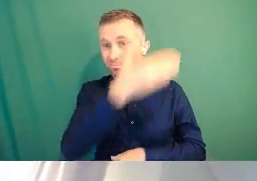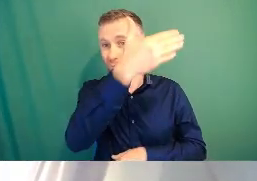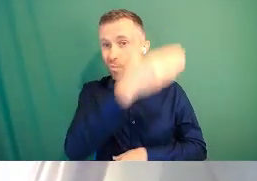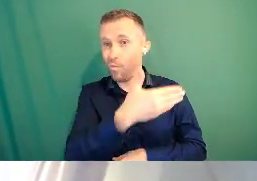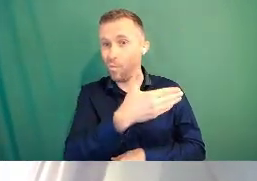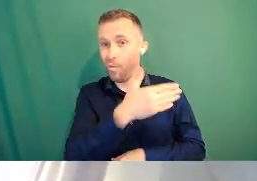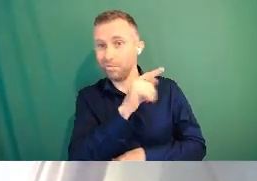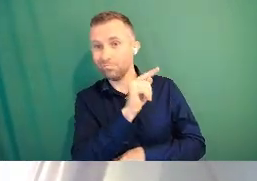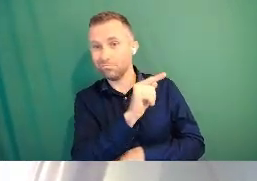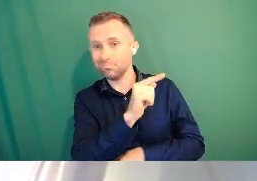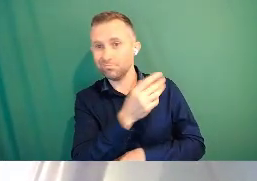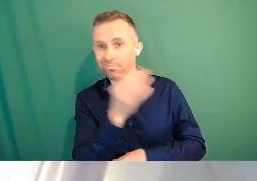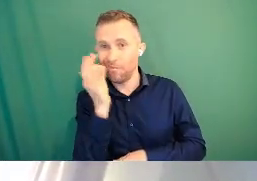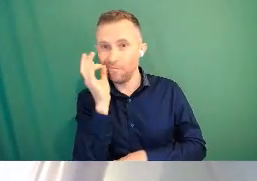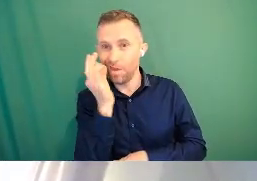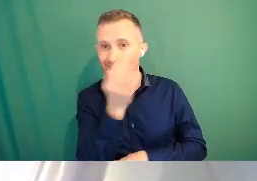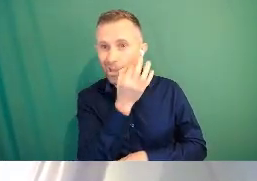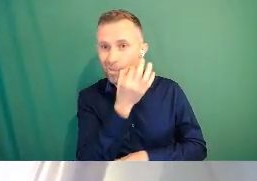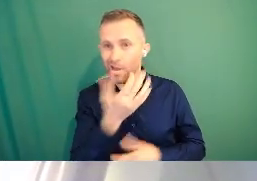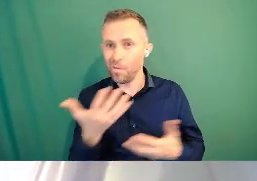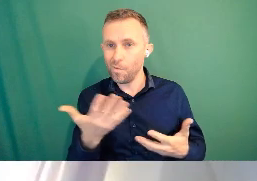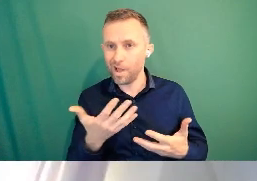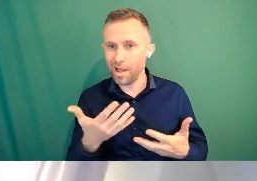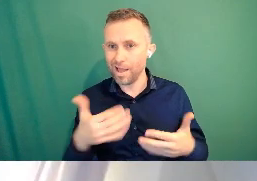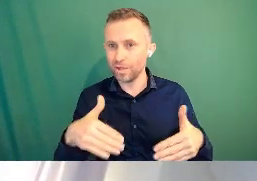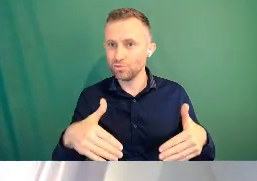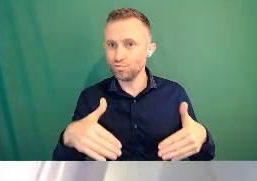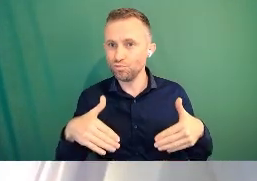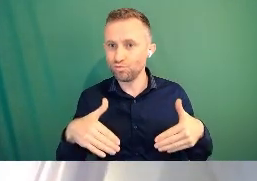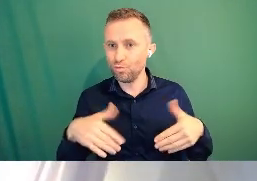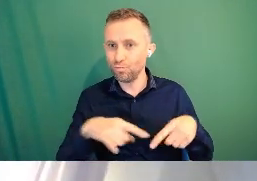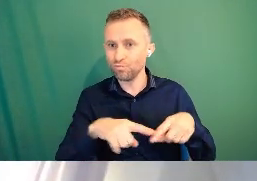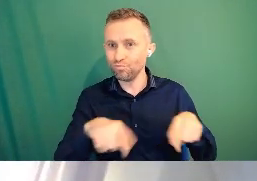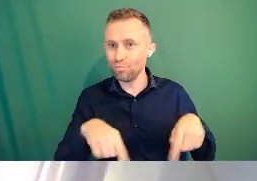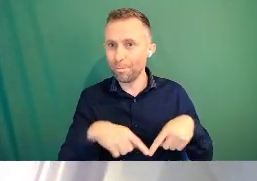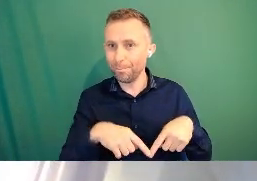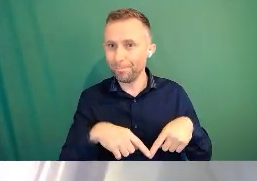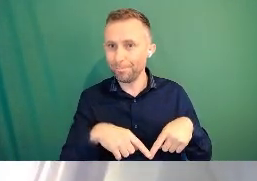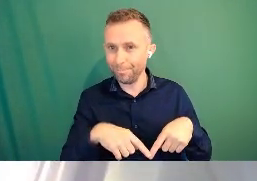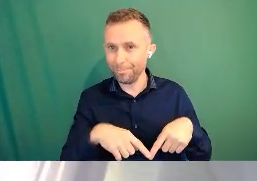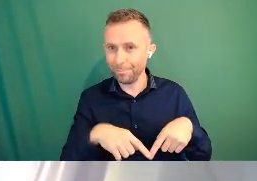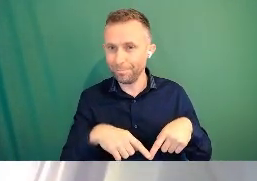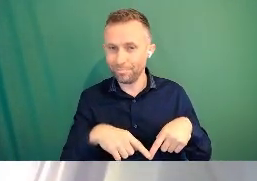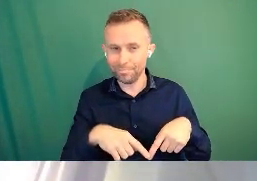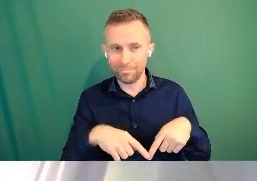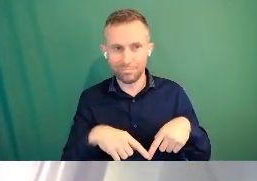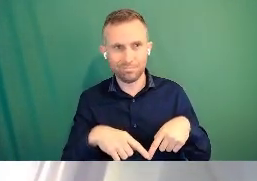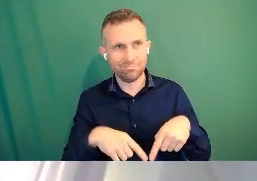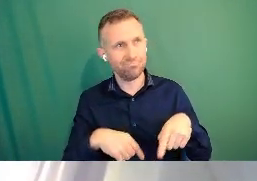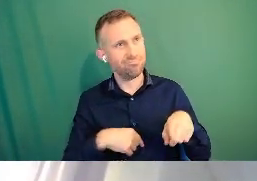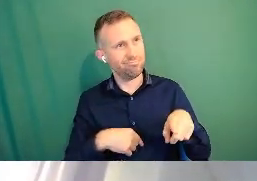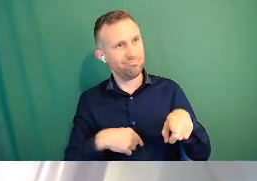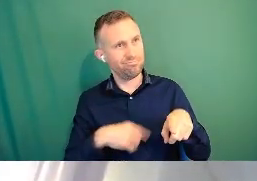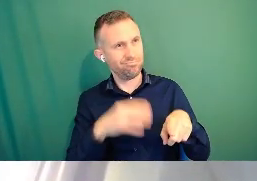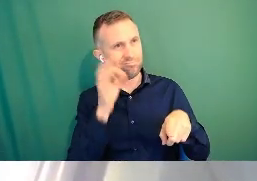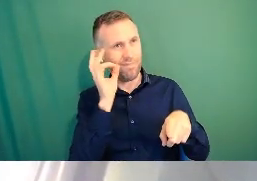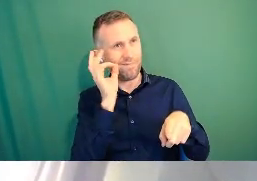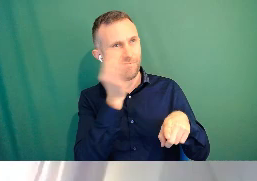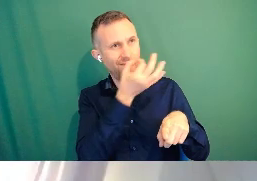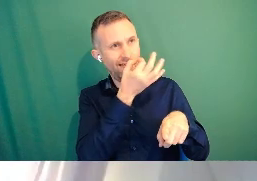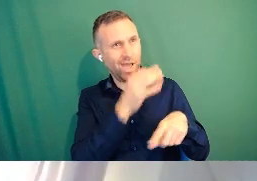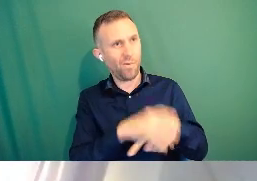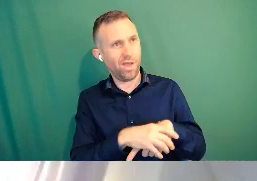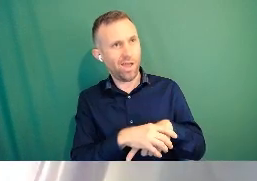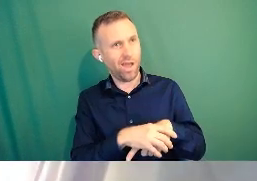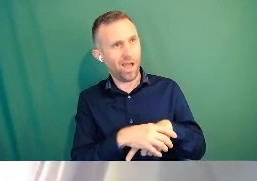So there's also flowers decorating in the drawing room, for instance, and those flowers at first glance looks like